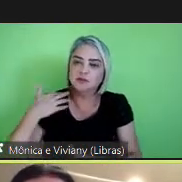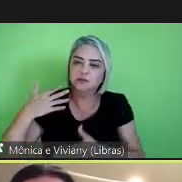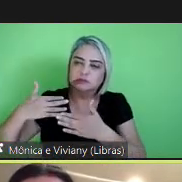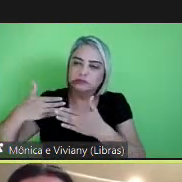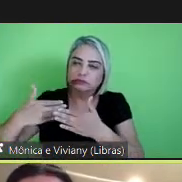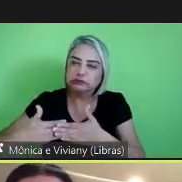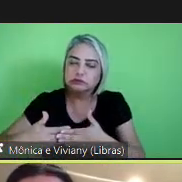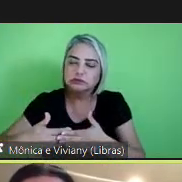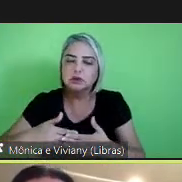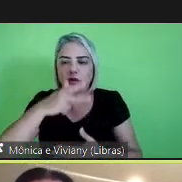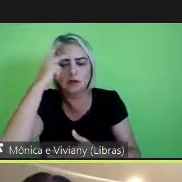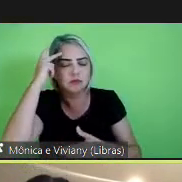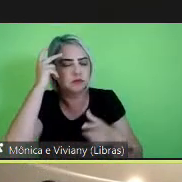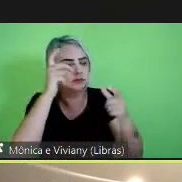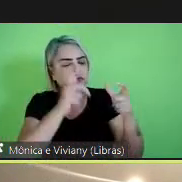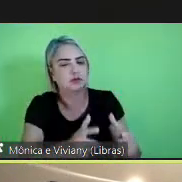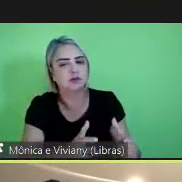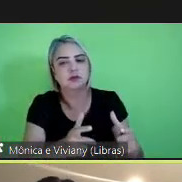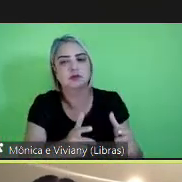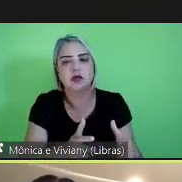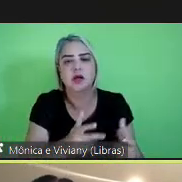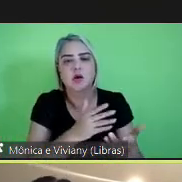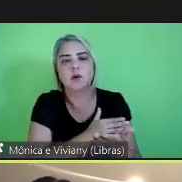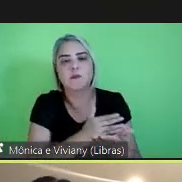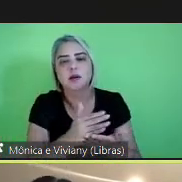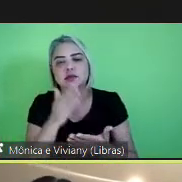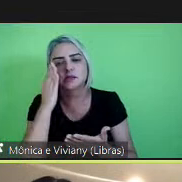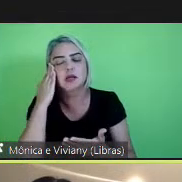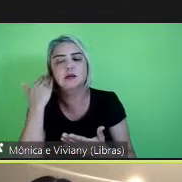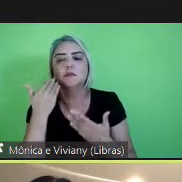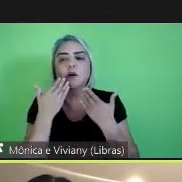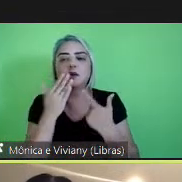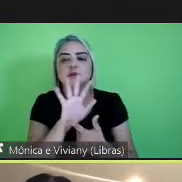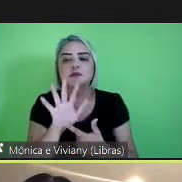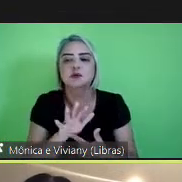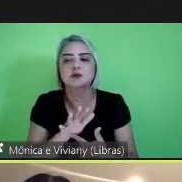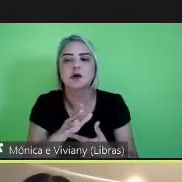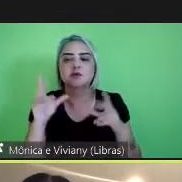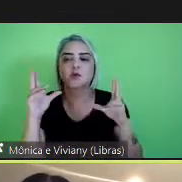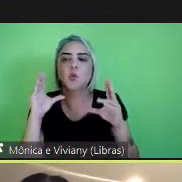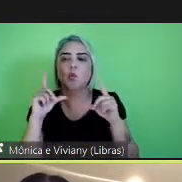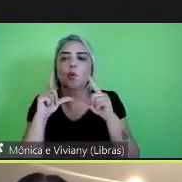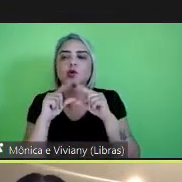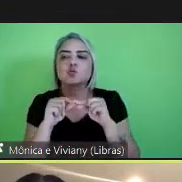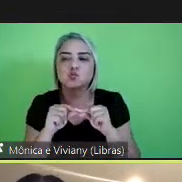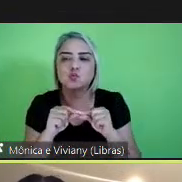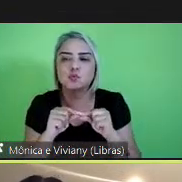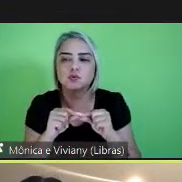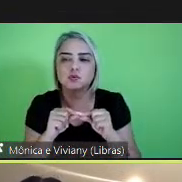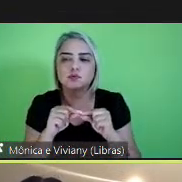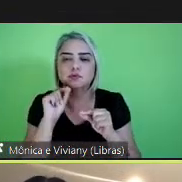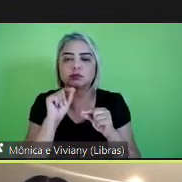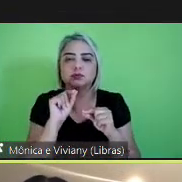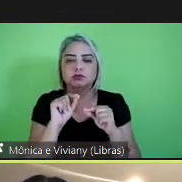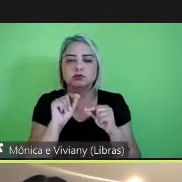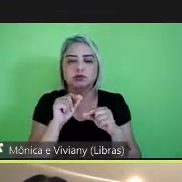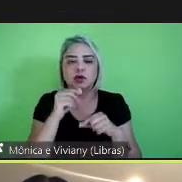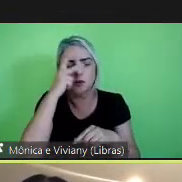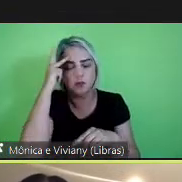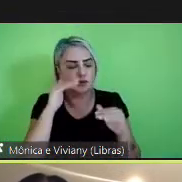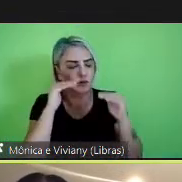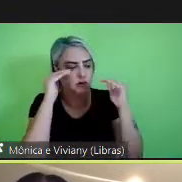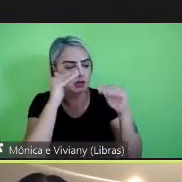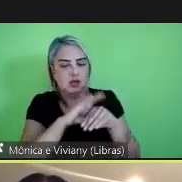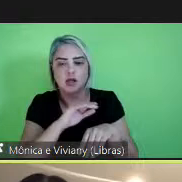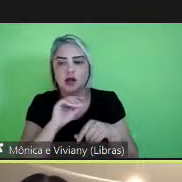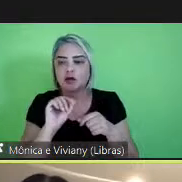that Jamie started to outline. So as a local authority, the whole systems approach really came at a good time for